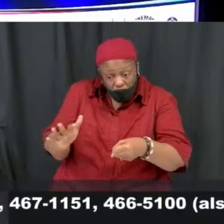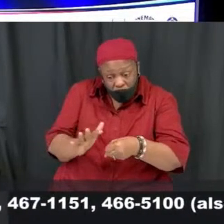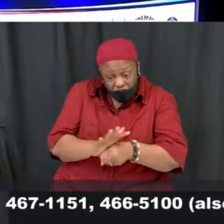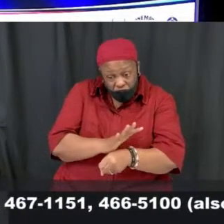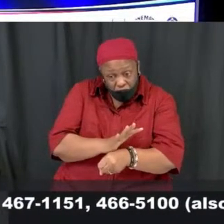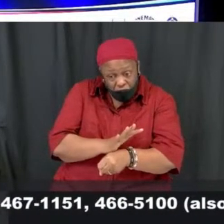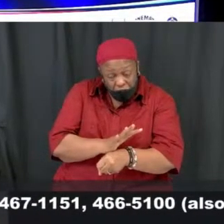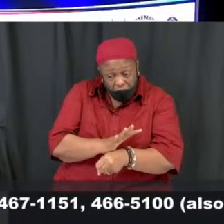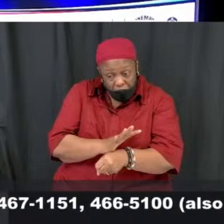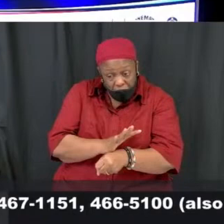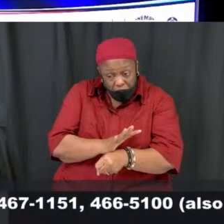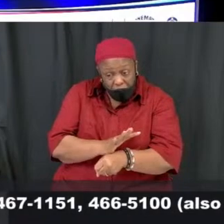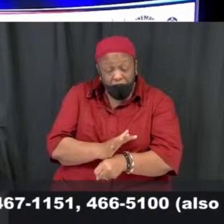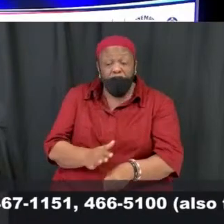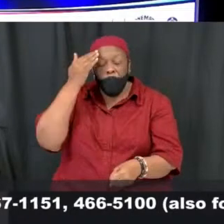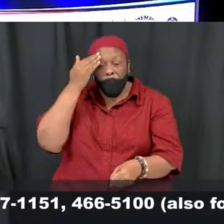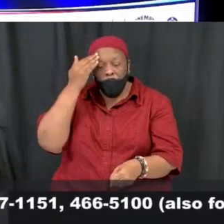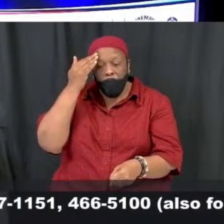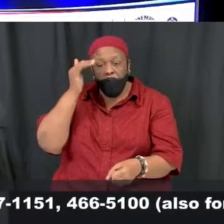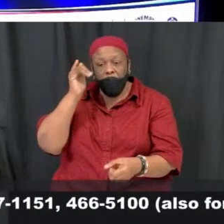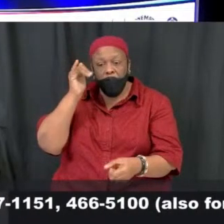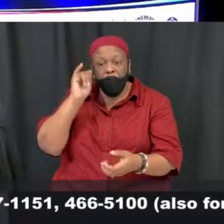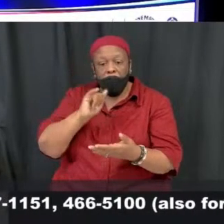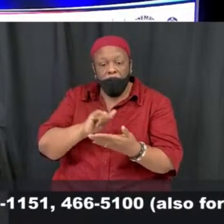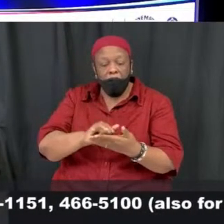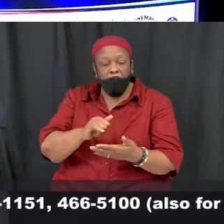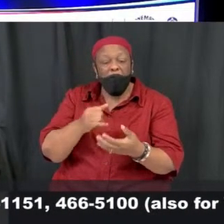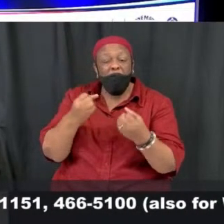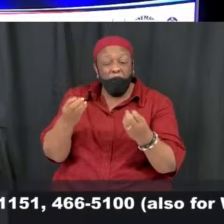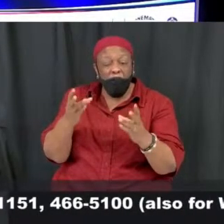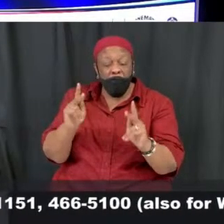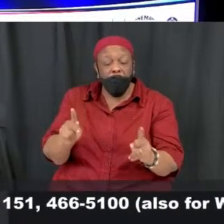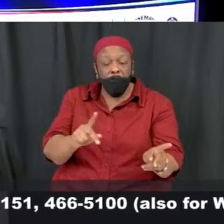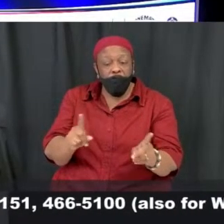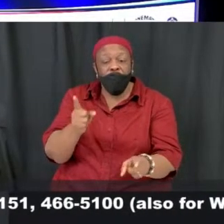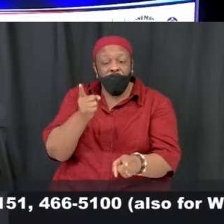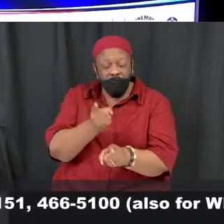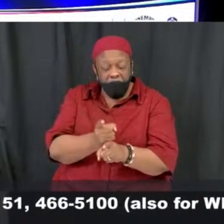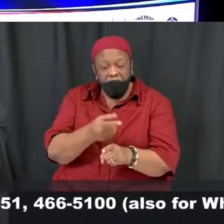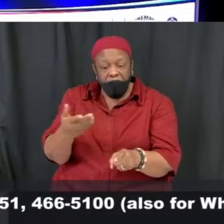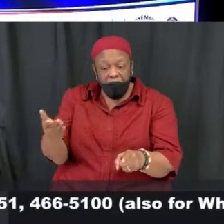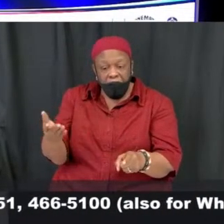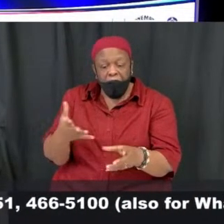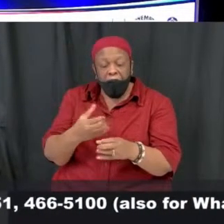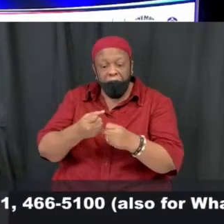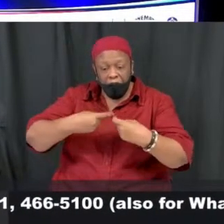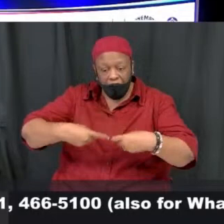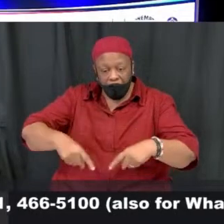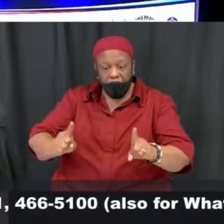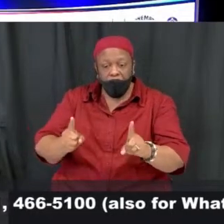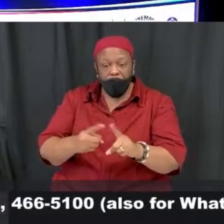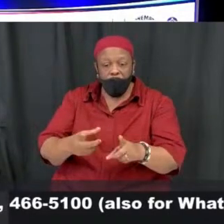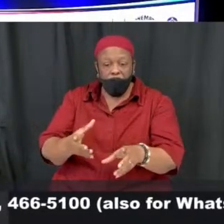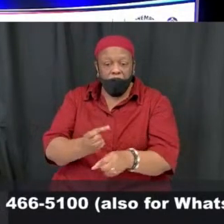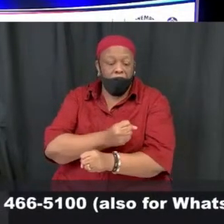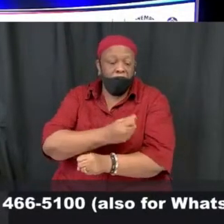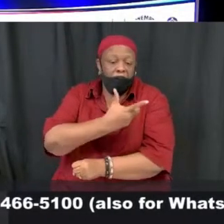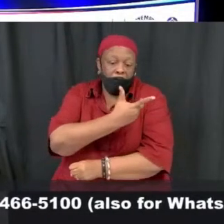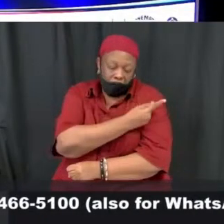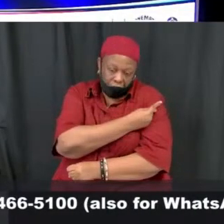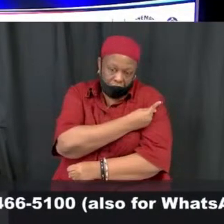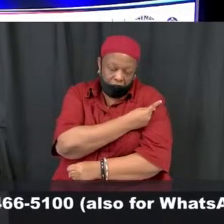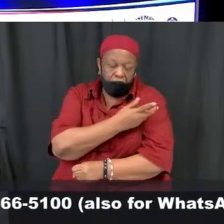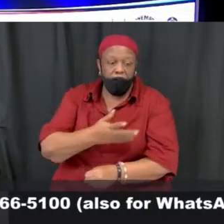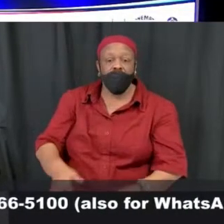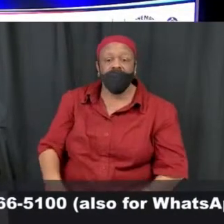we know the majority will to do the right thing and get vaccinated. At the Ministry